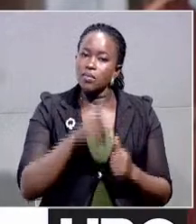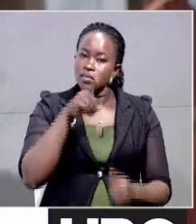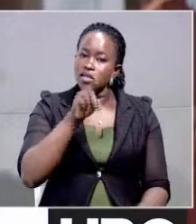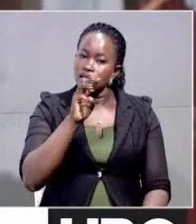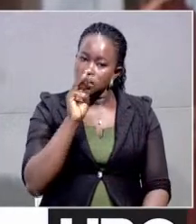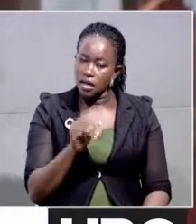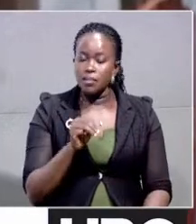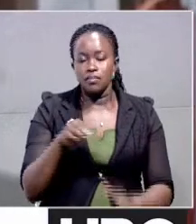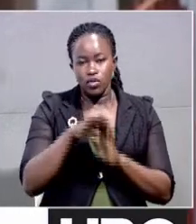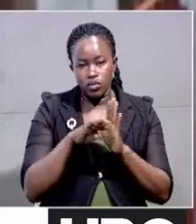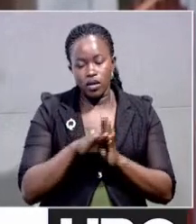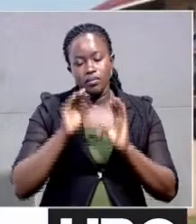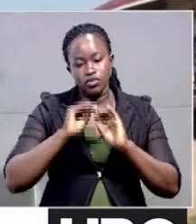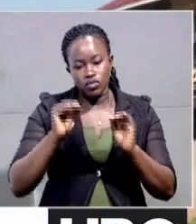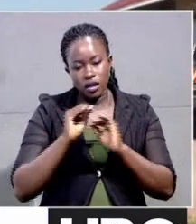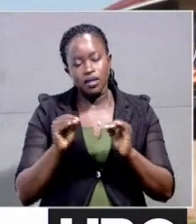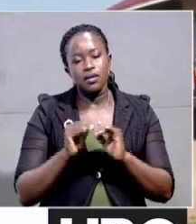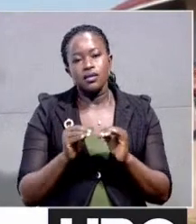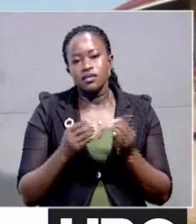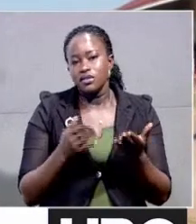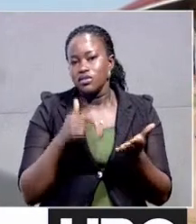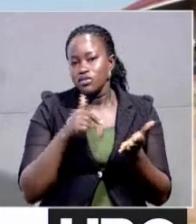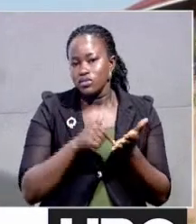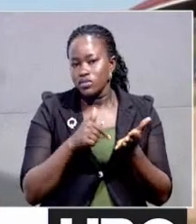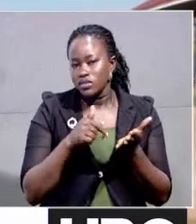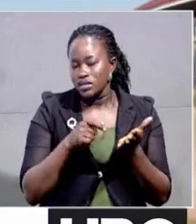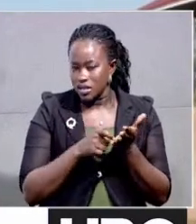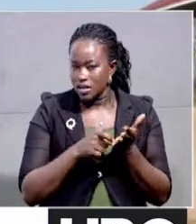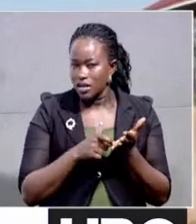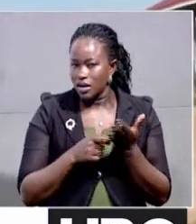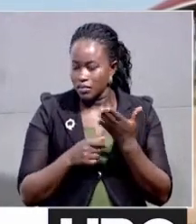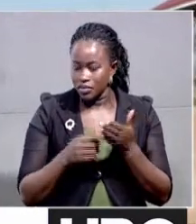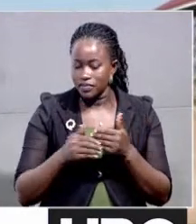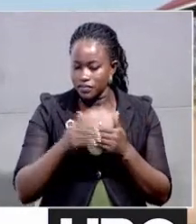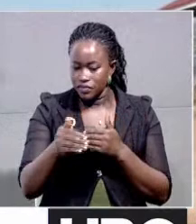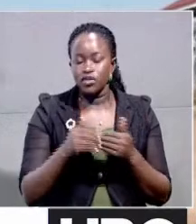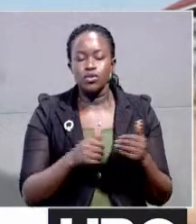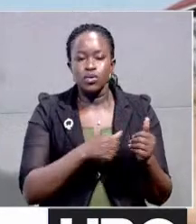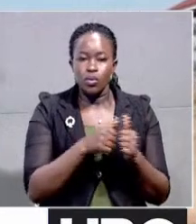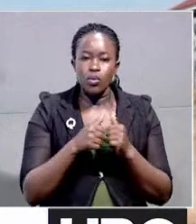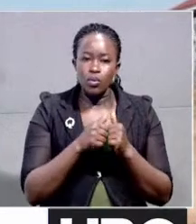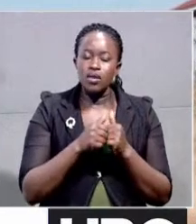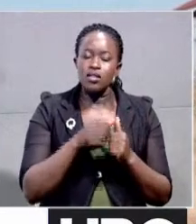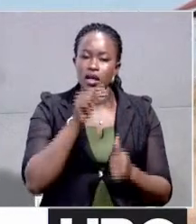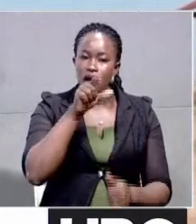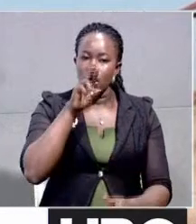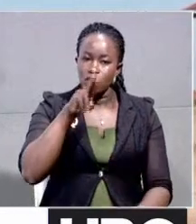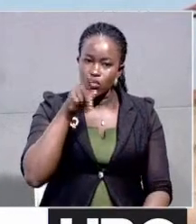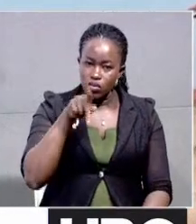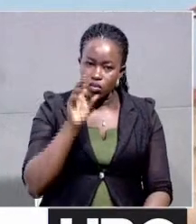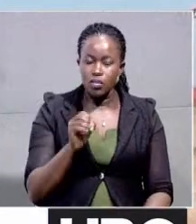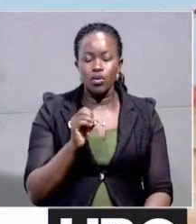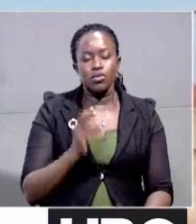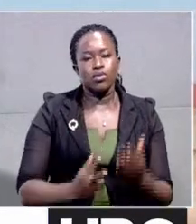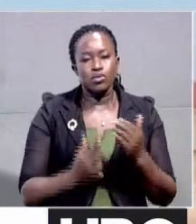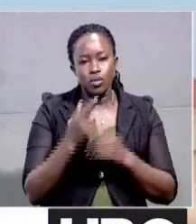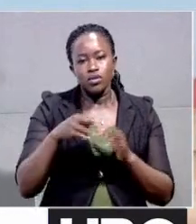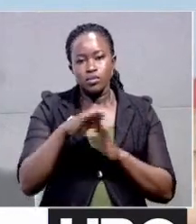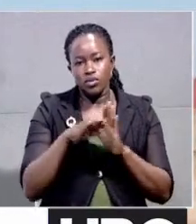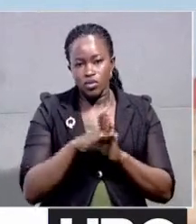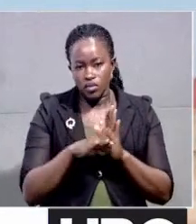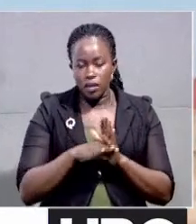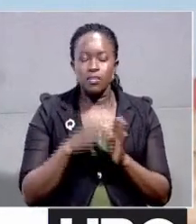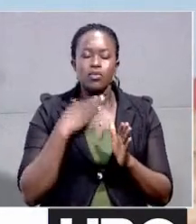this Tuesday, 28th June, with the Vice President of Uganda, retired Major Jessica Alupo, launching the government-led model that seeks